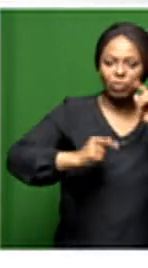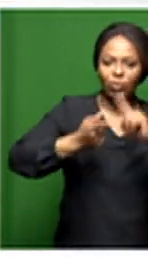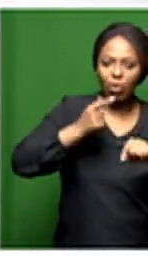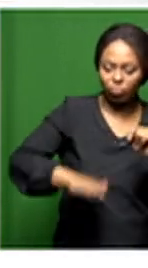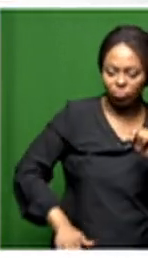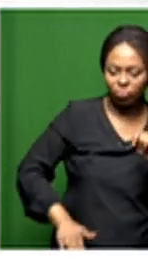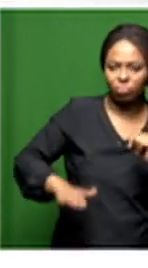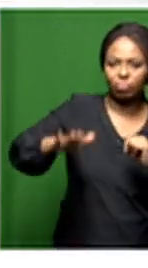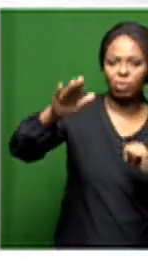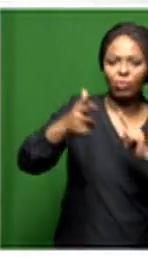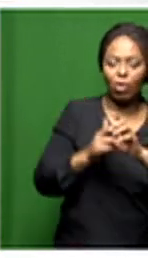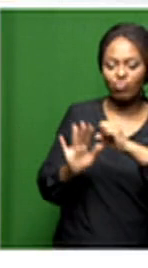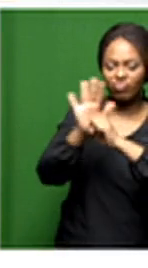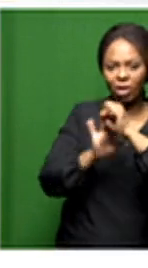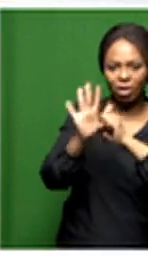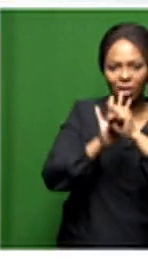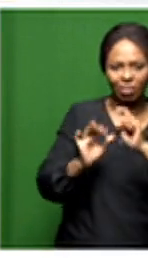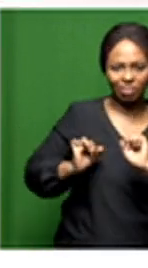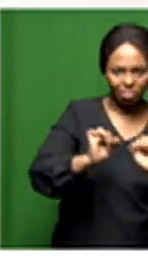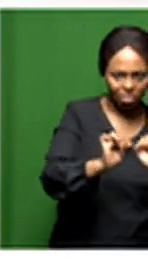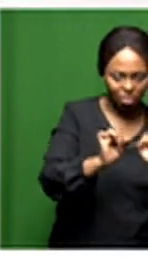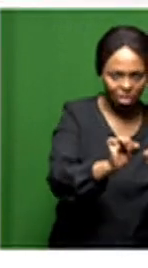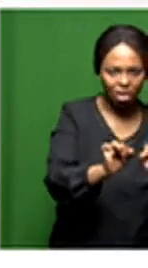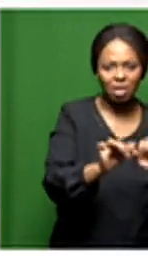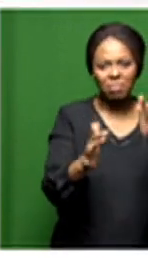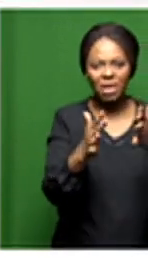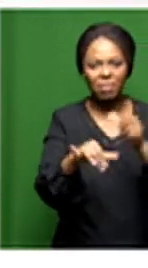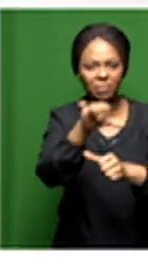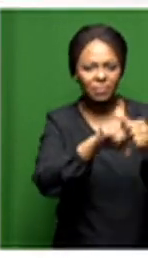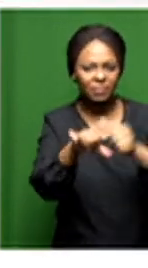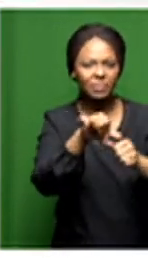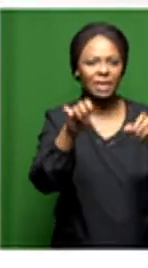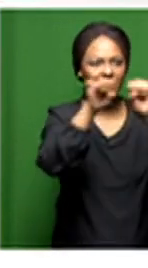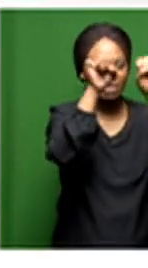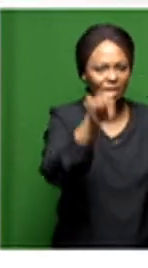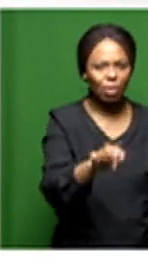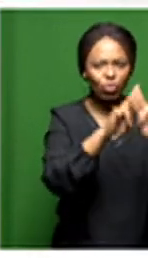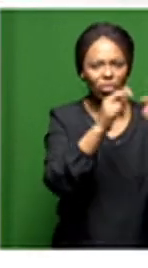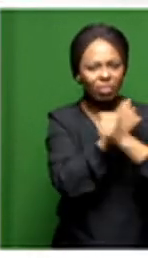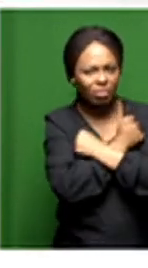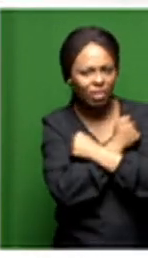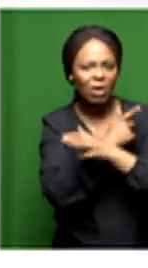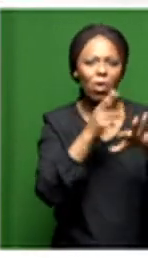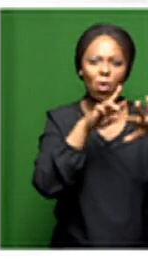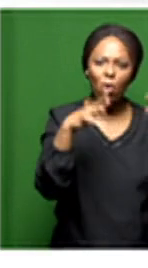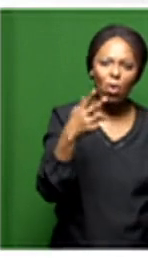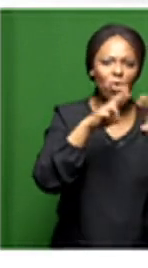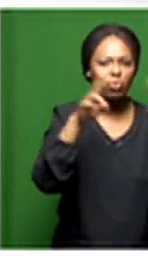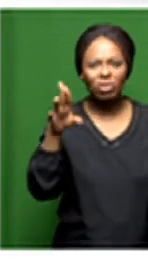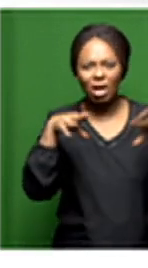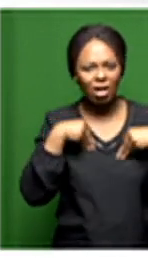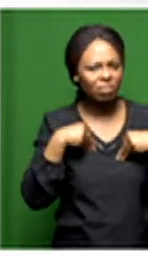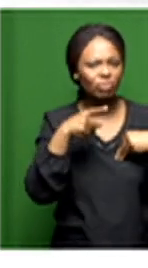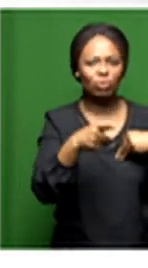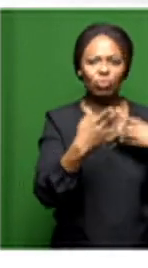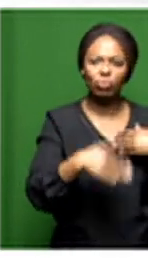So if you grow up in a society that is judgmental, in a society that is not allowing of you to be yourself, oftentimes you